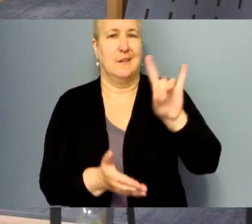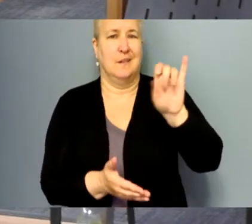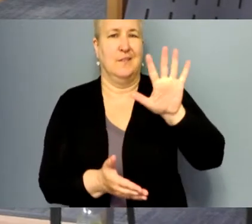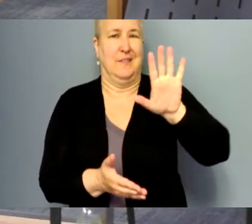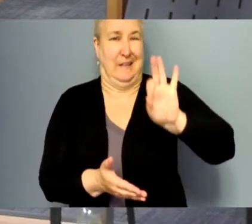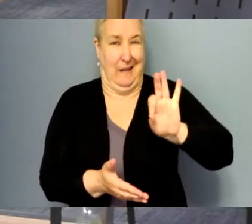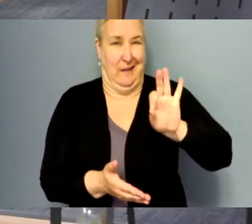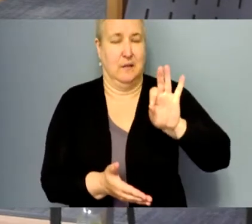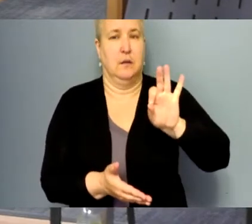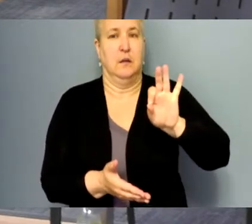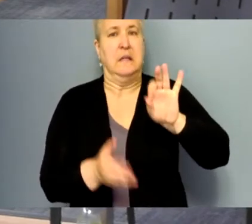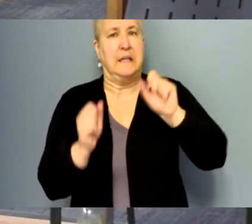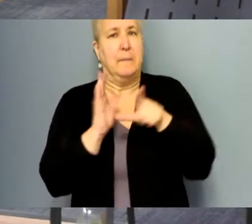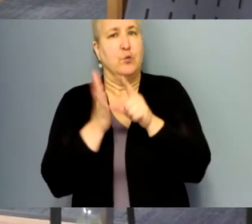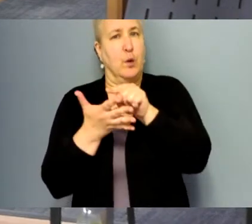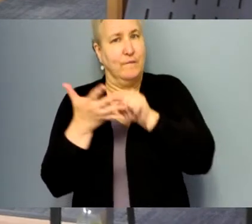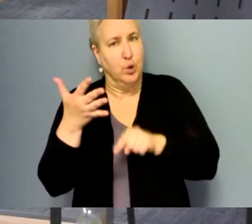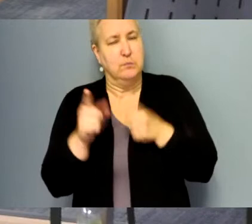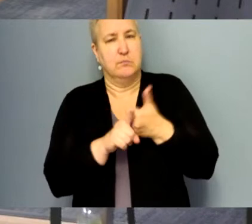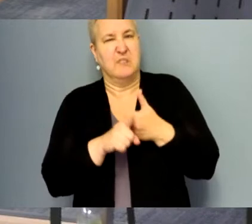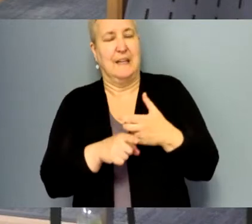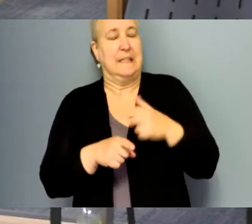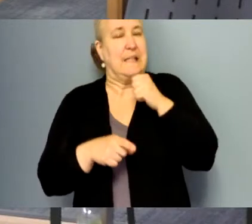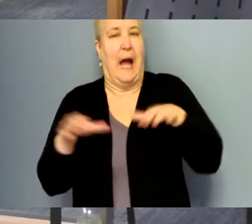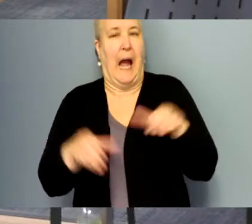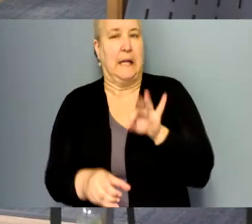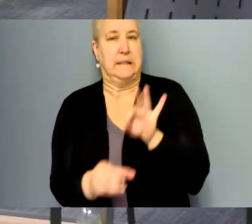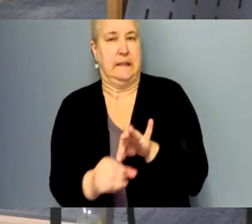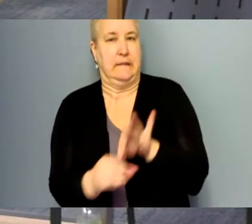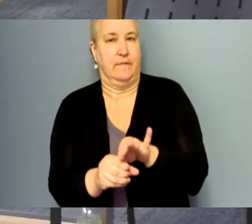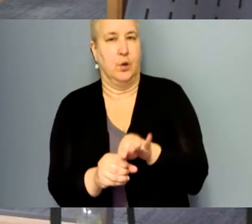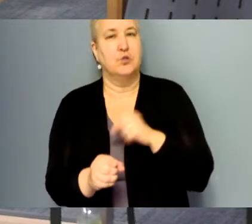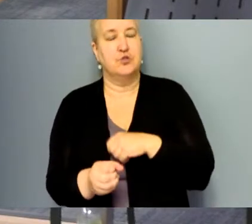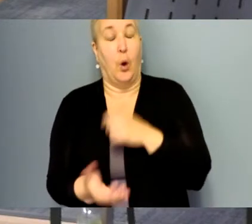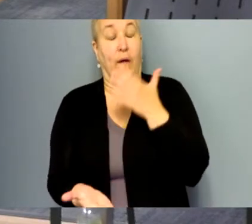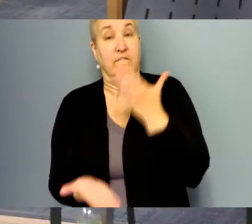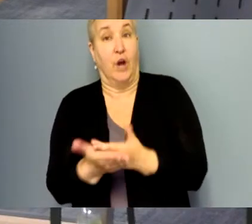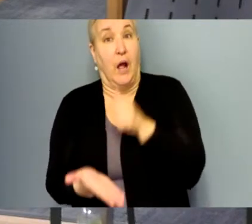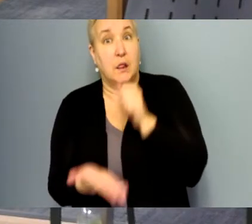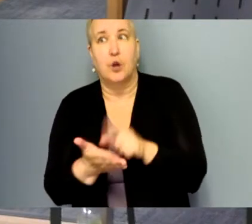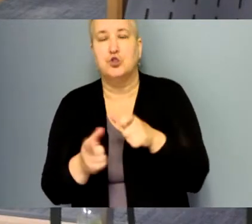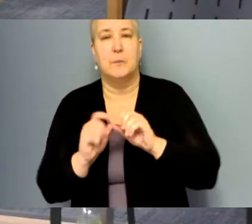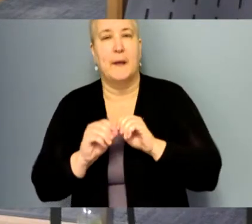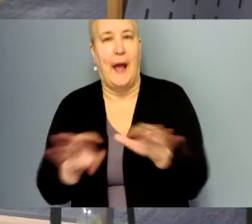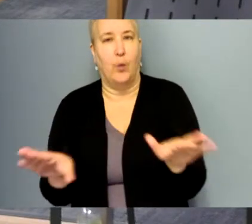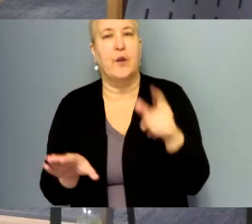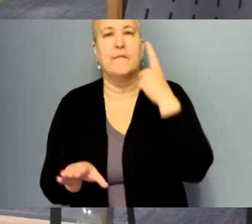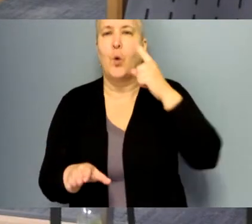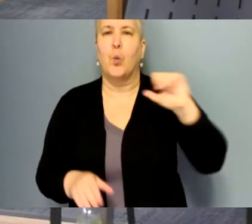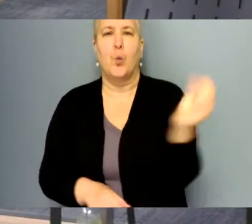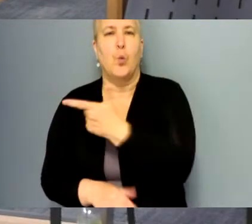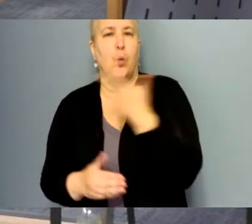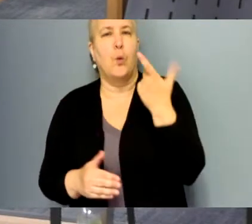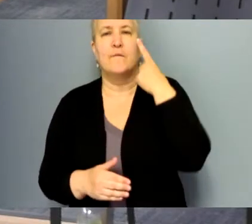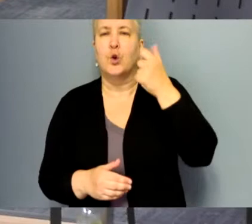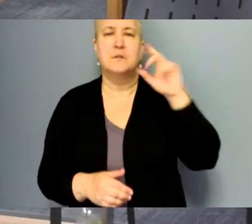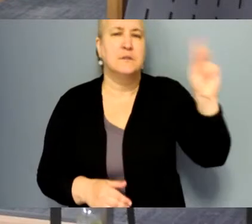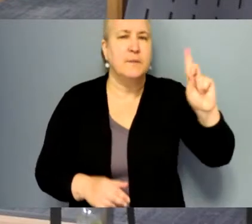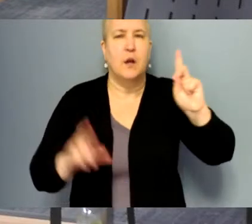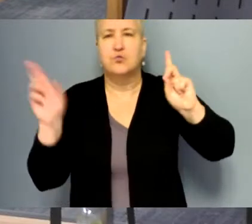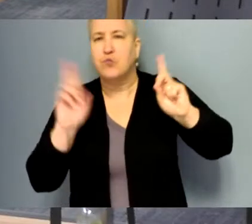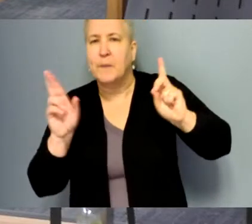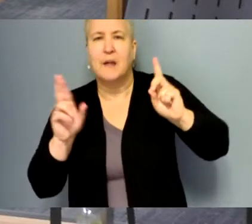33,859 that can be reviewed as inactive. So letters or some verification should be out there for everyone, for Democrats,